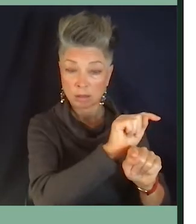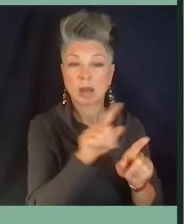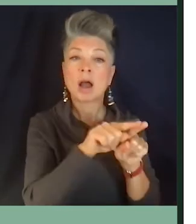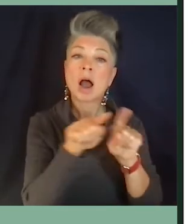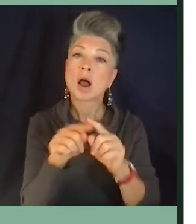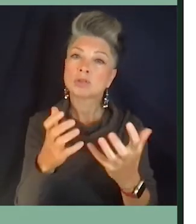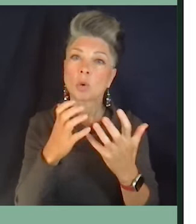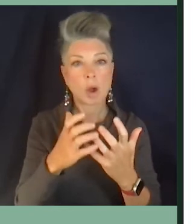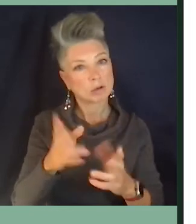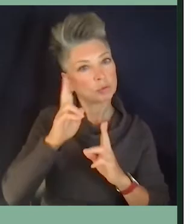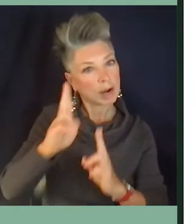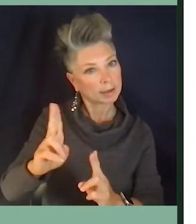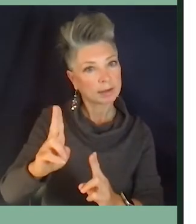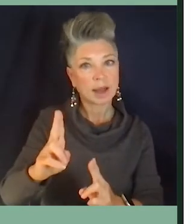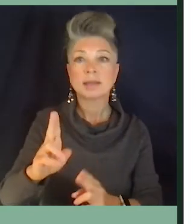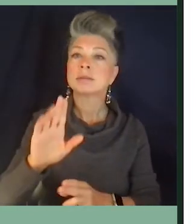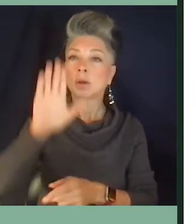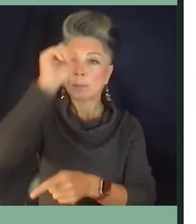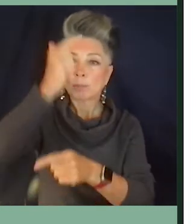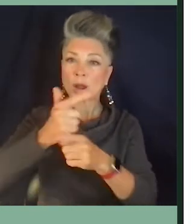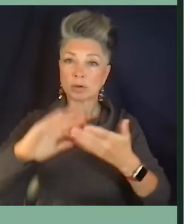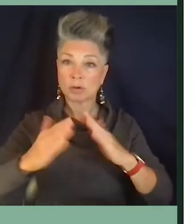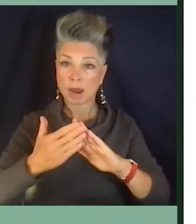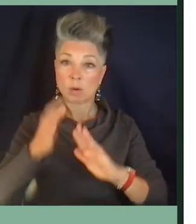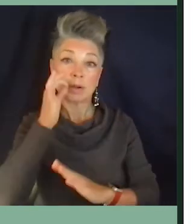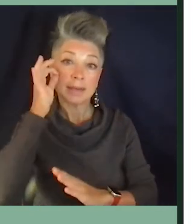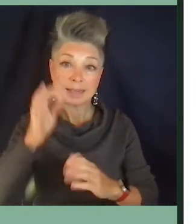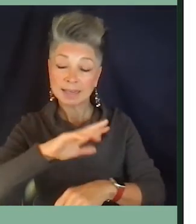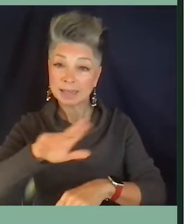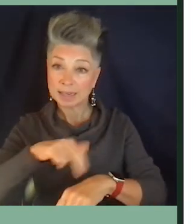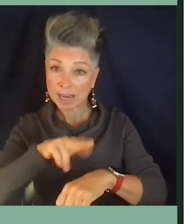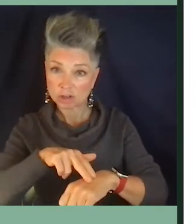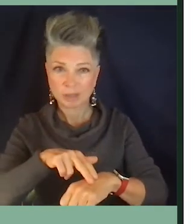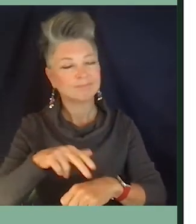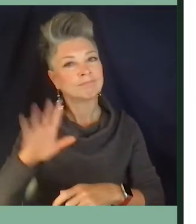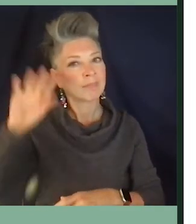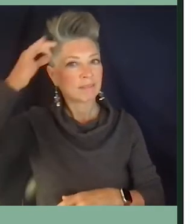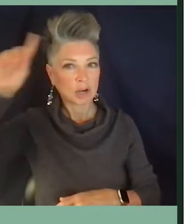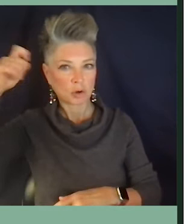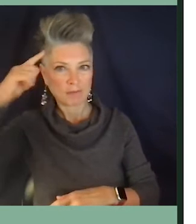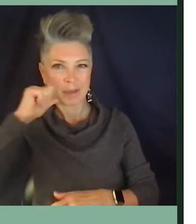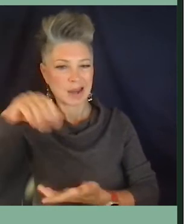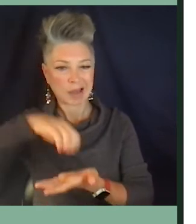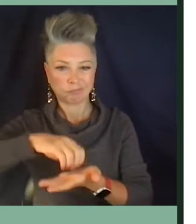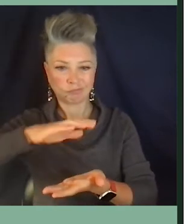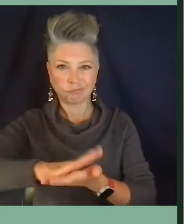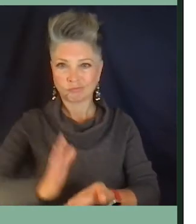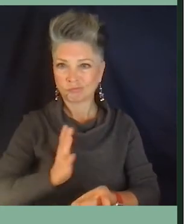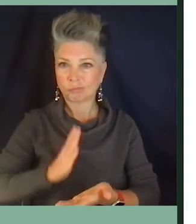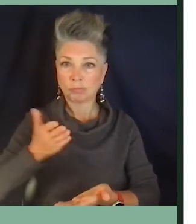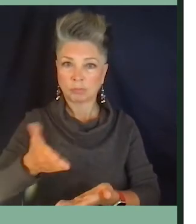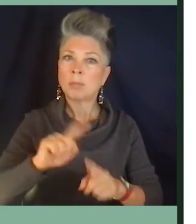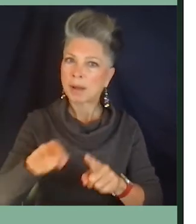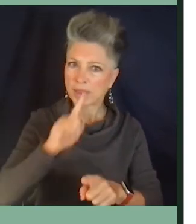several. I also want to recognize the Brothertown Indian Nation. Although not federally